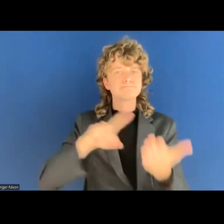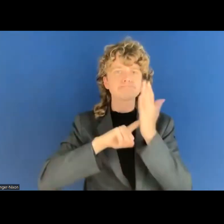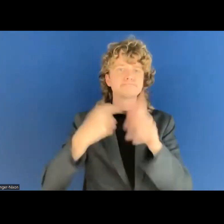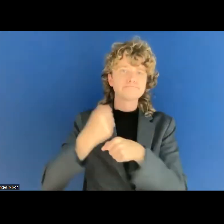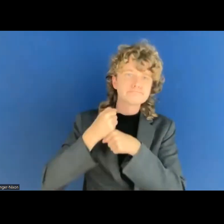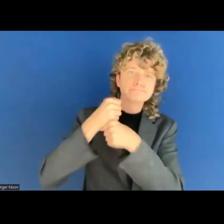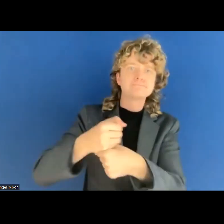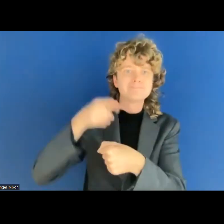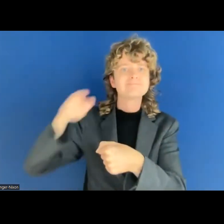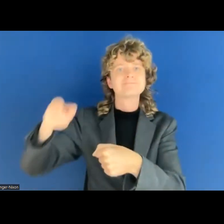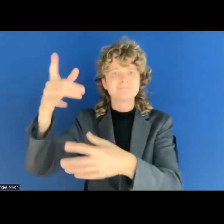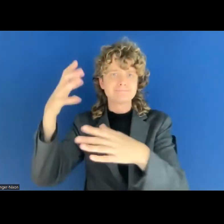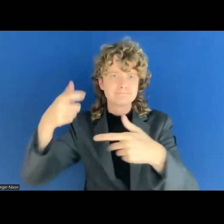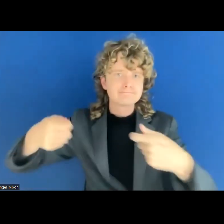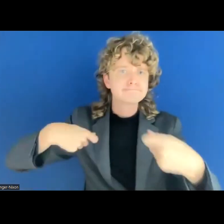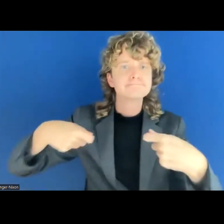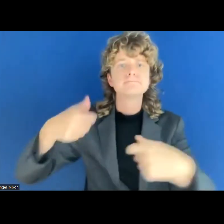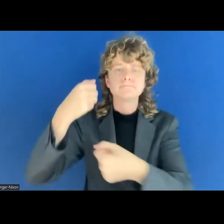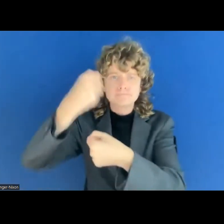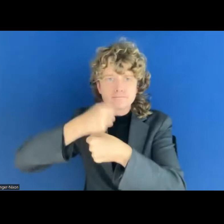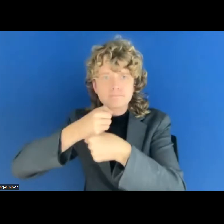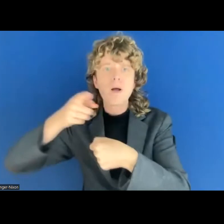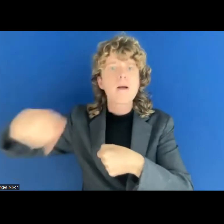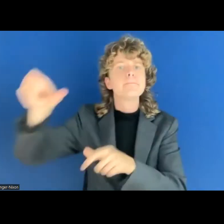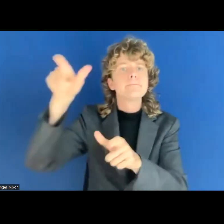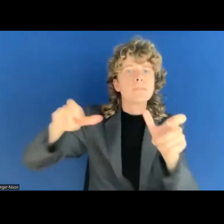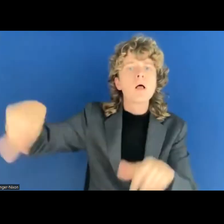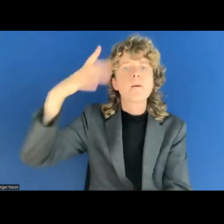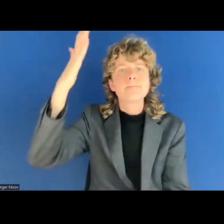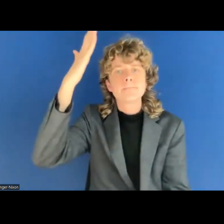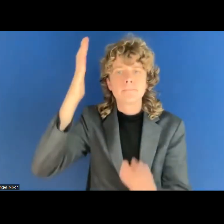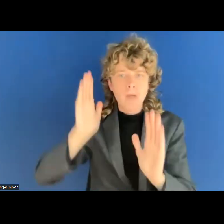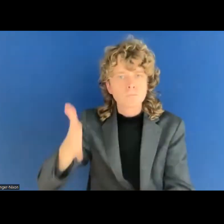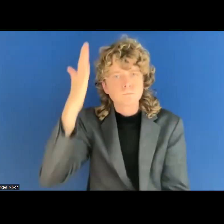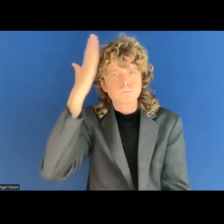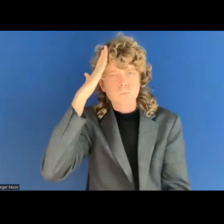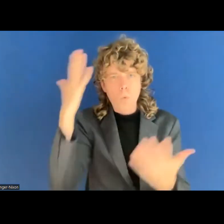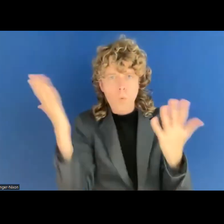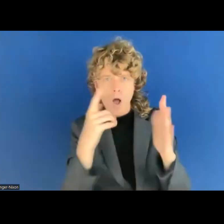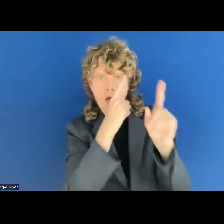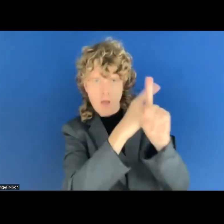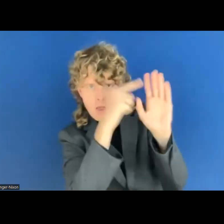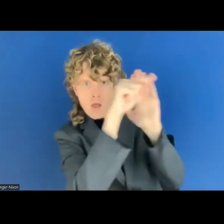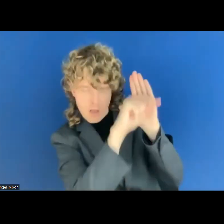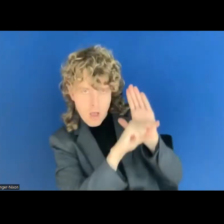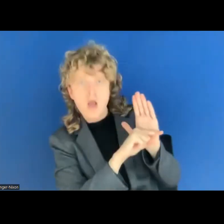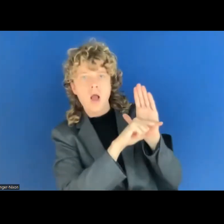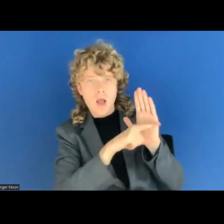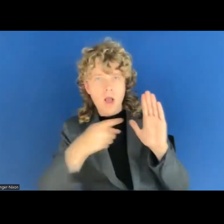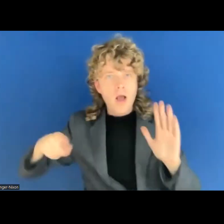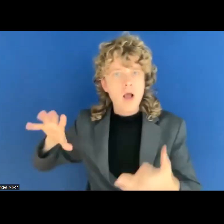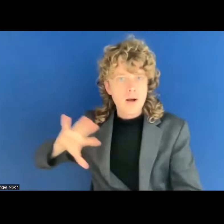who need to understand how to and kind of work with the standards that we create. So thank you for being here with us today to give us